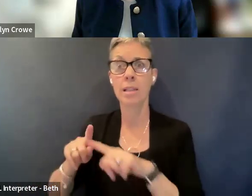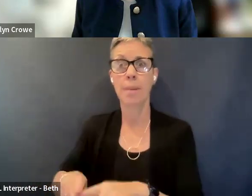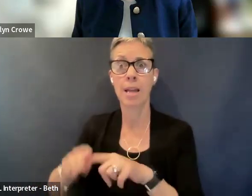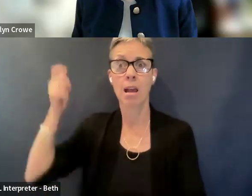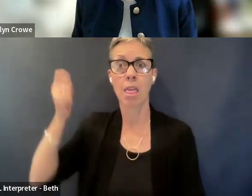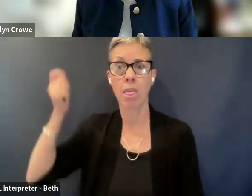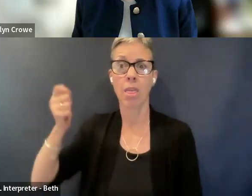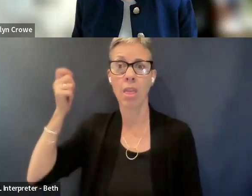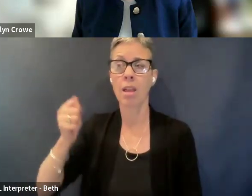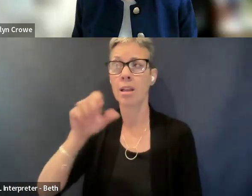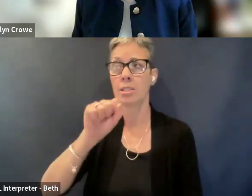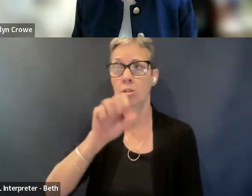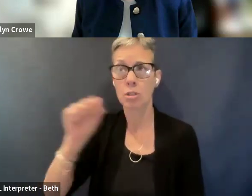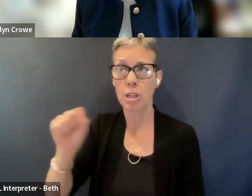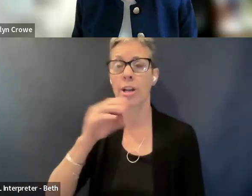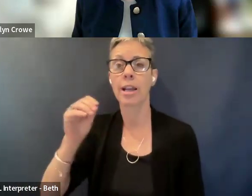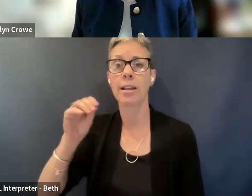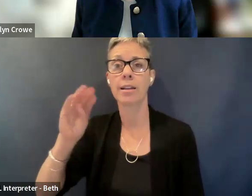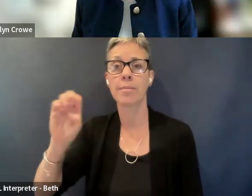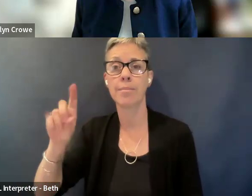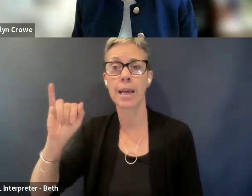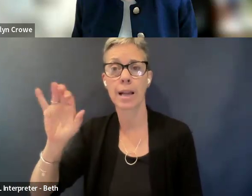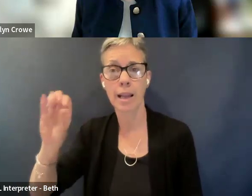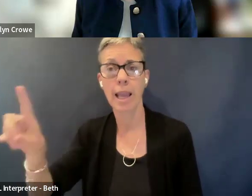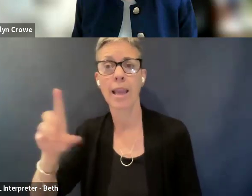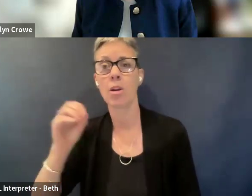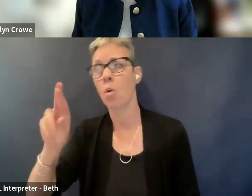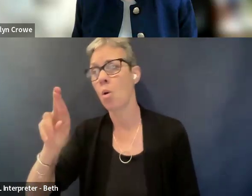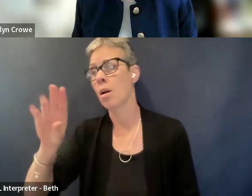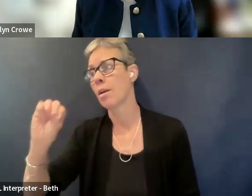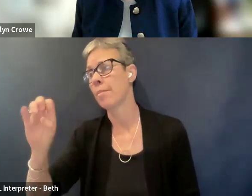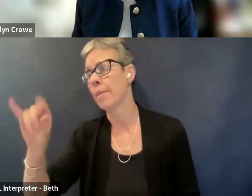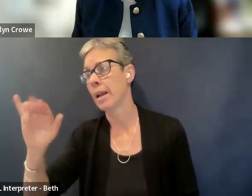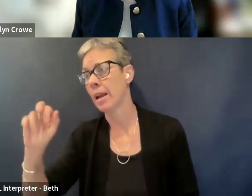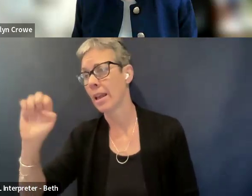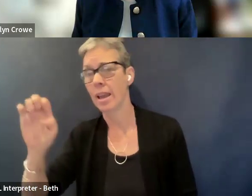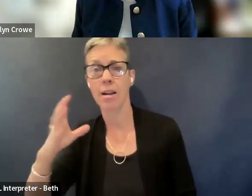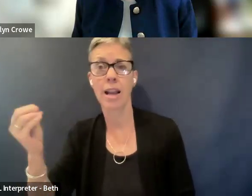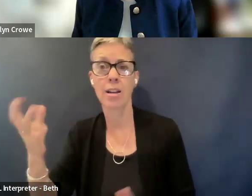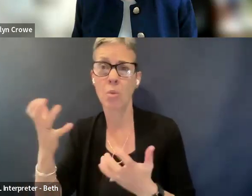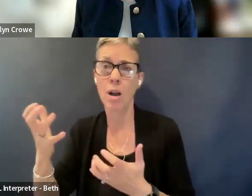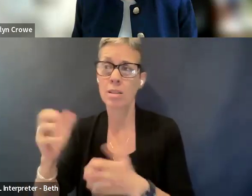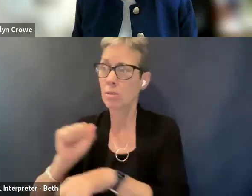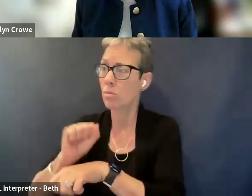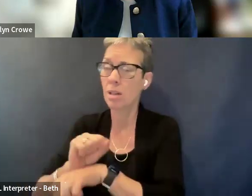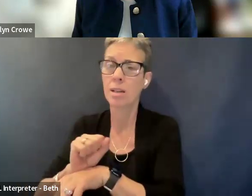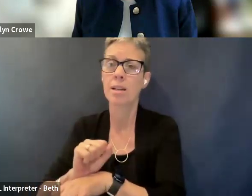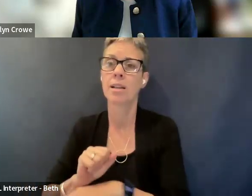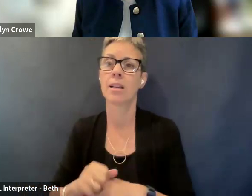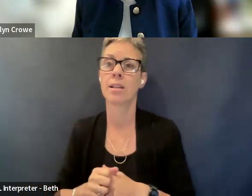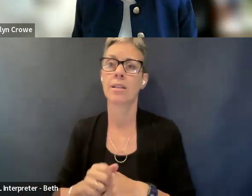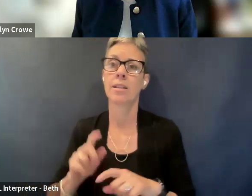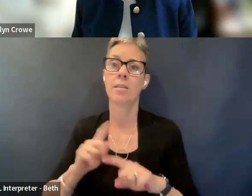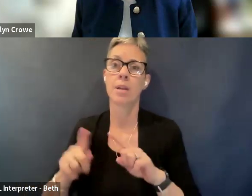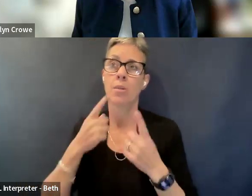Social Security, and we want to get a job, and we finally get to that